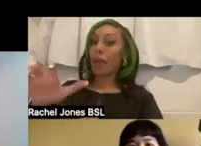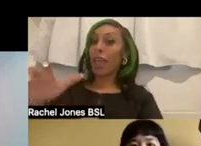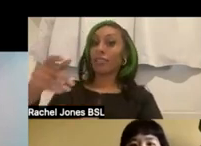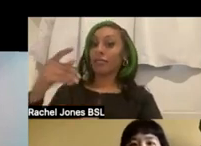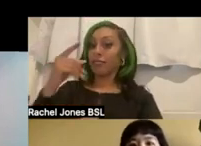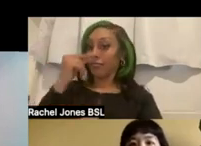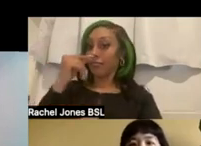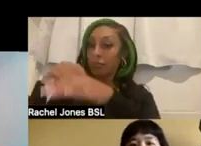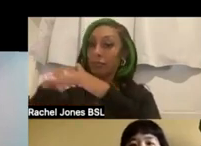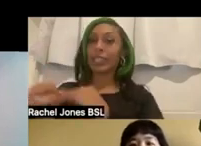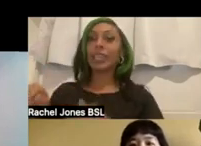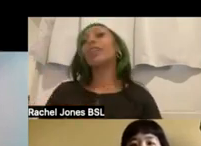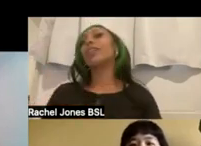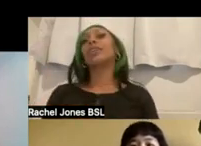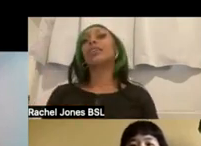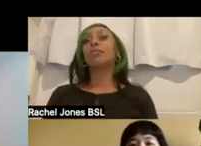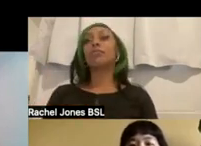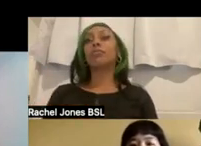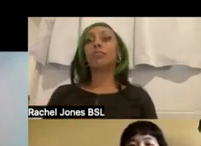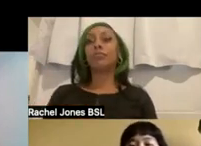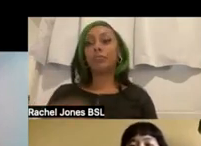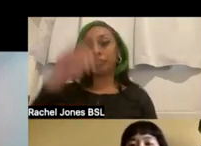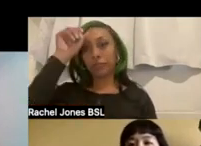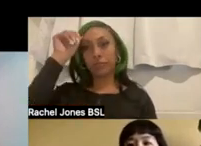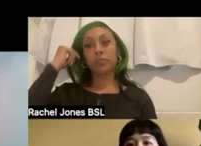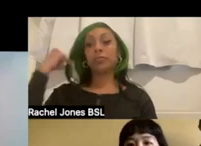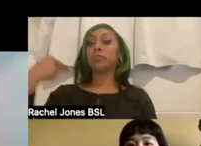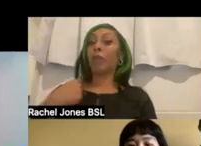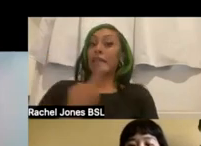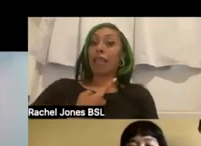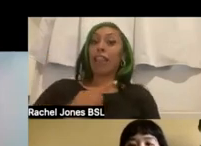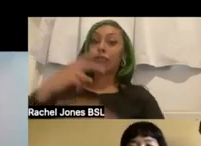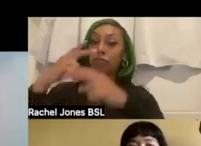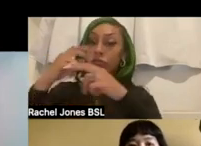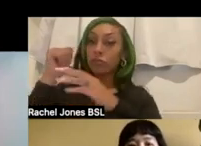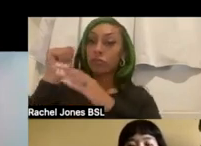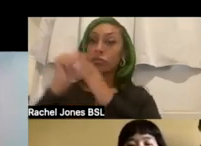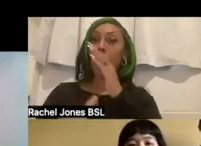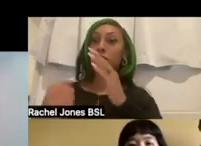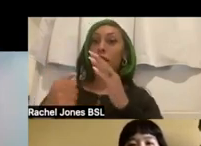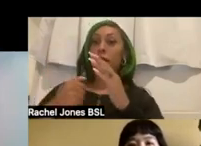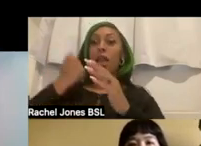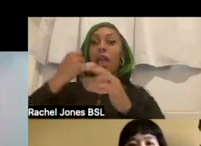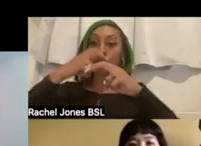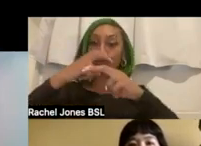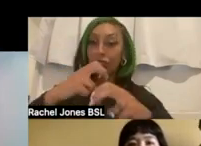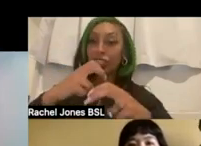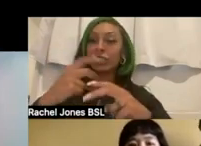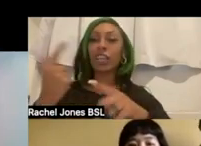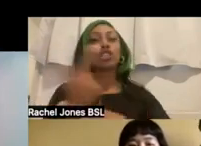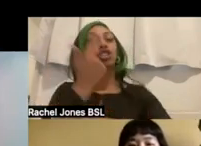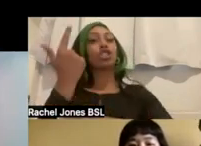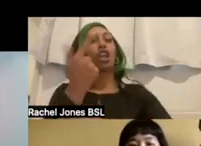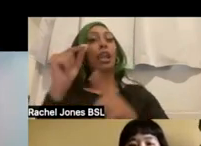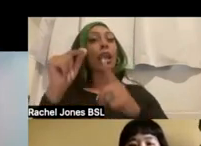So I started my my research journey as a PhD student looking at